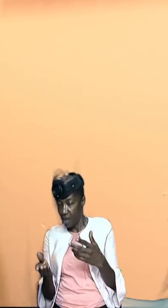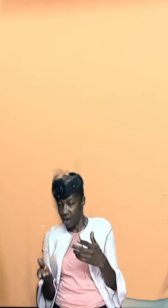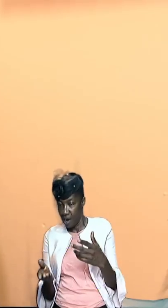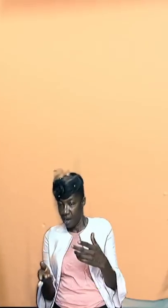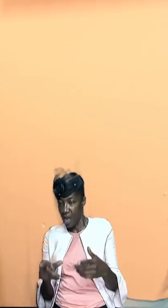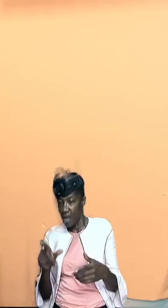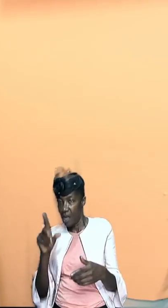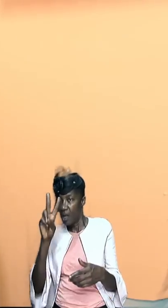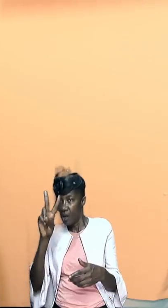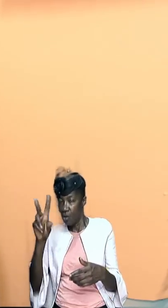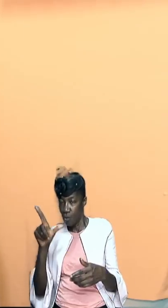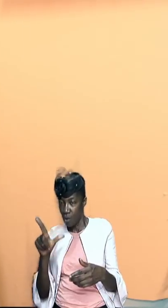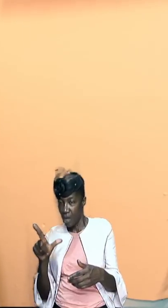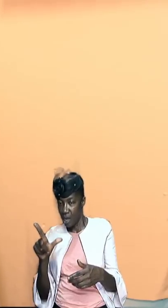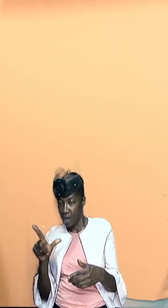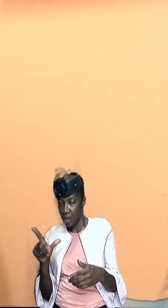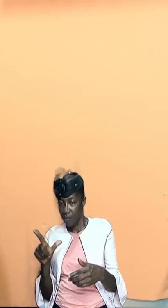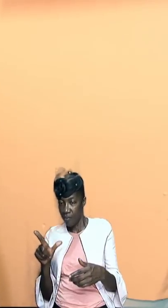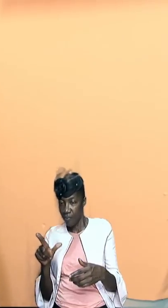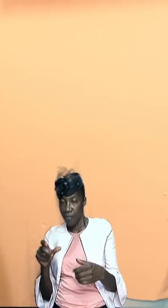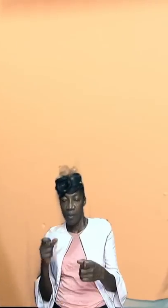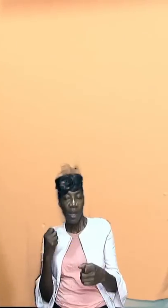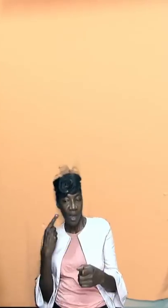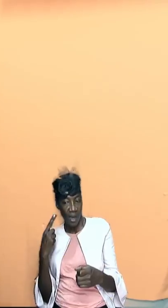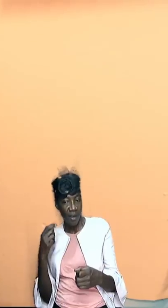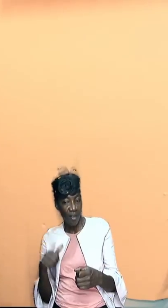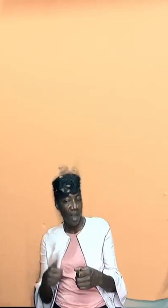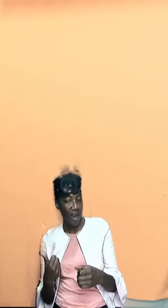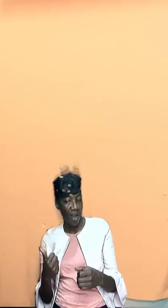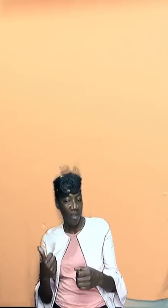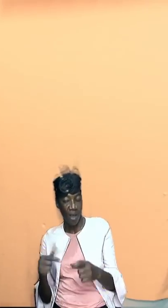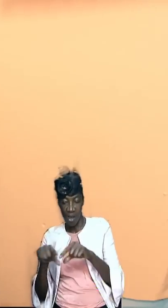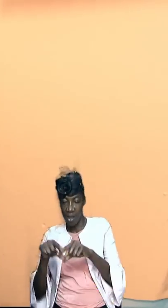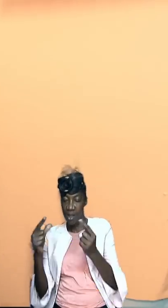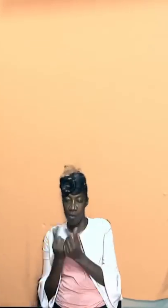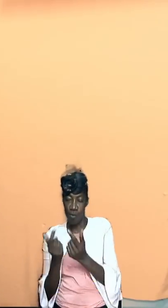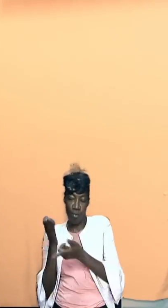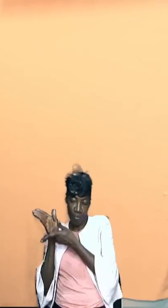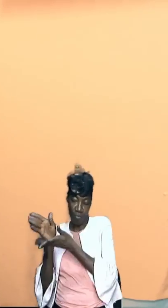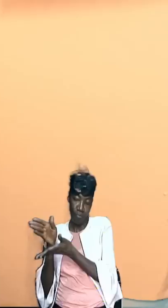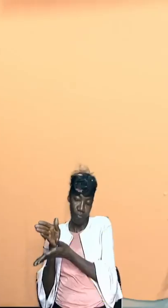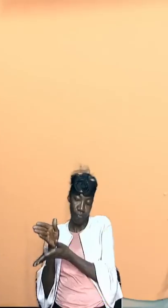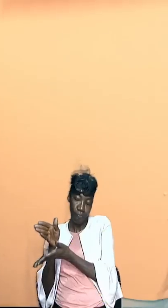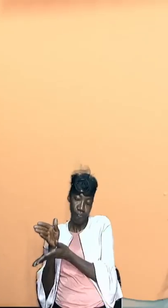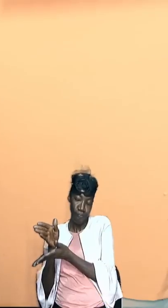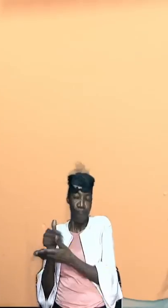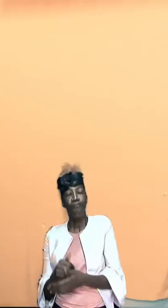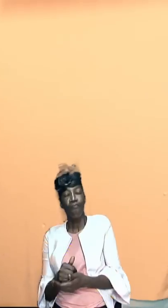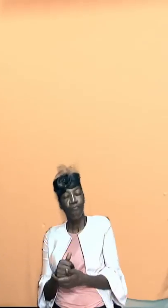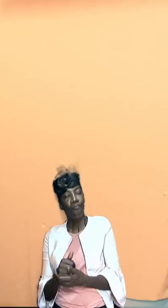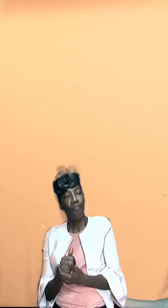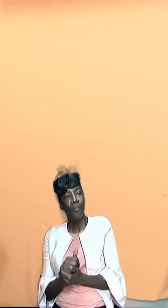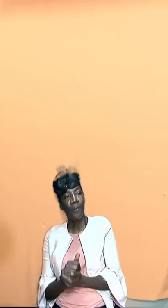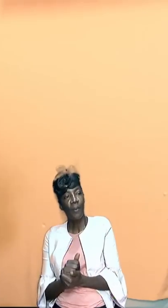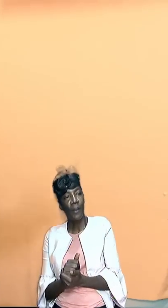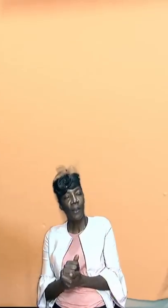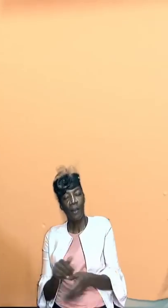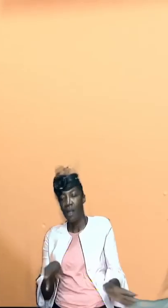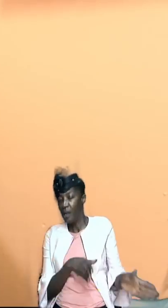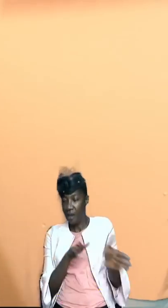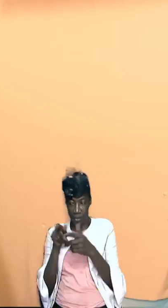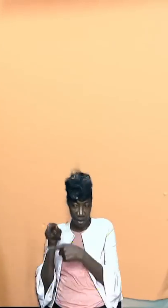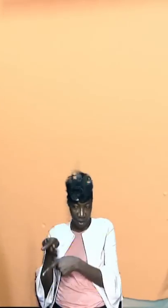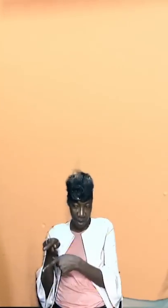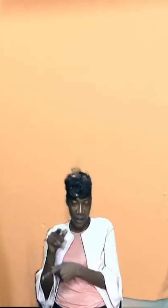L genes, long hair, but they're understanding each other. So they group up, they separate, and they isolate, and they're gone.